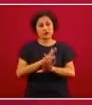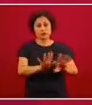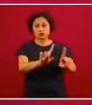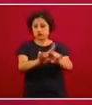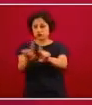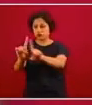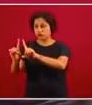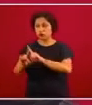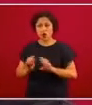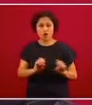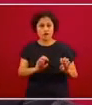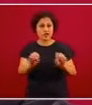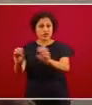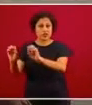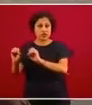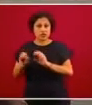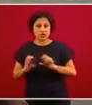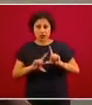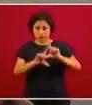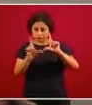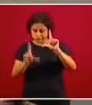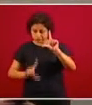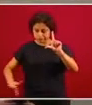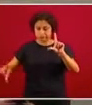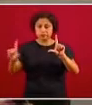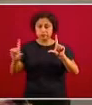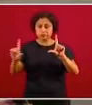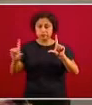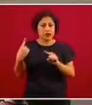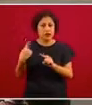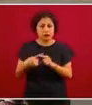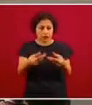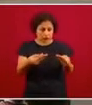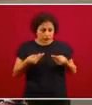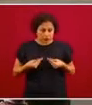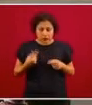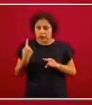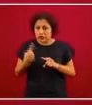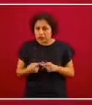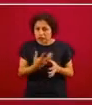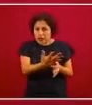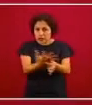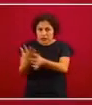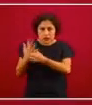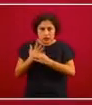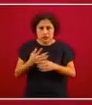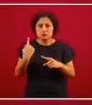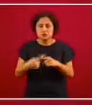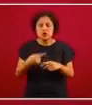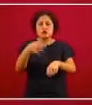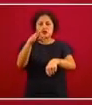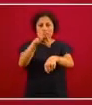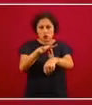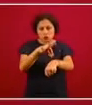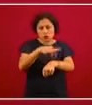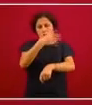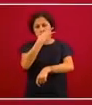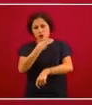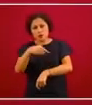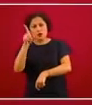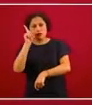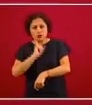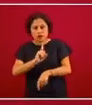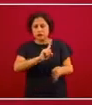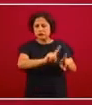federal offices comes directly from the medical units. Each of the doctors